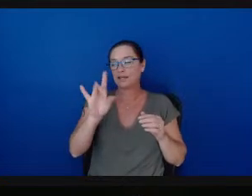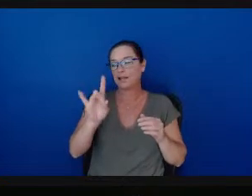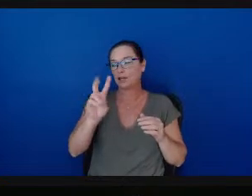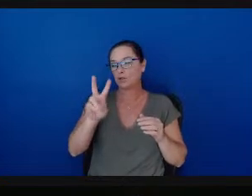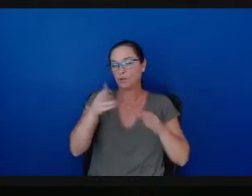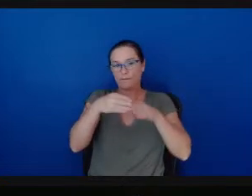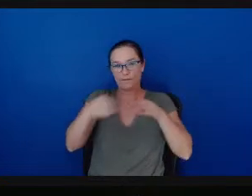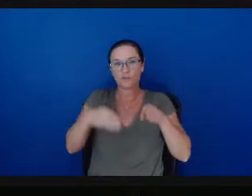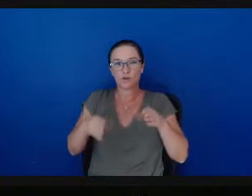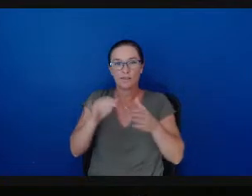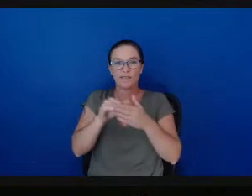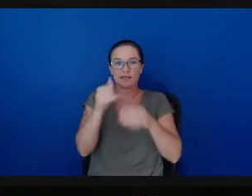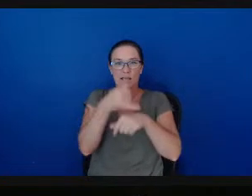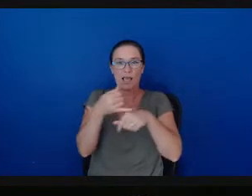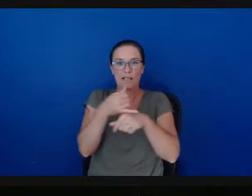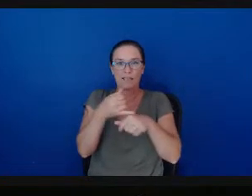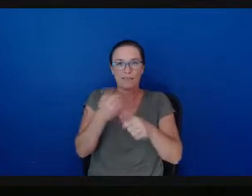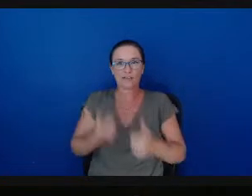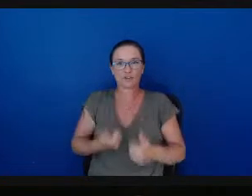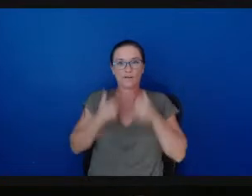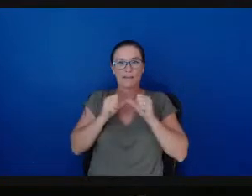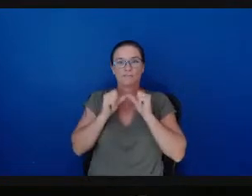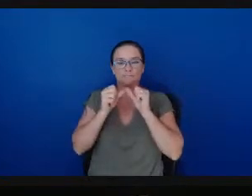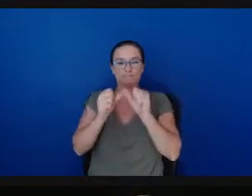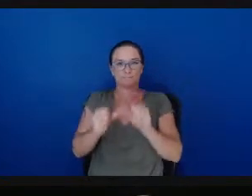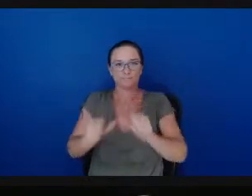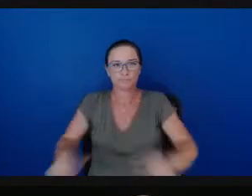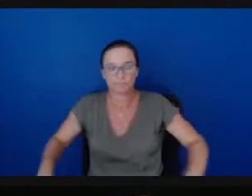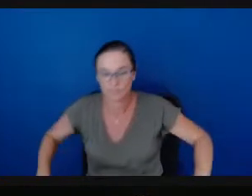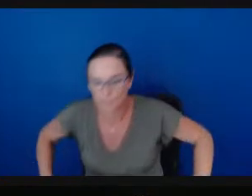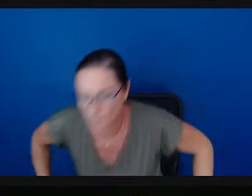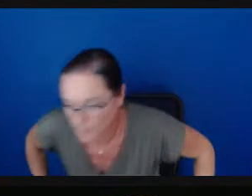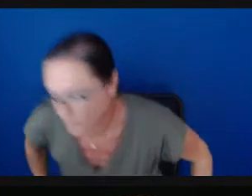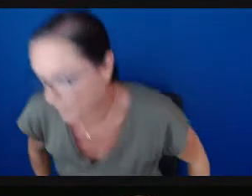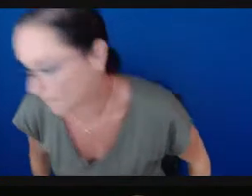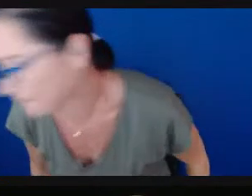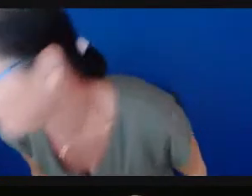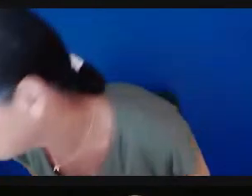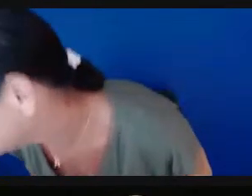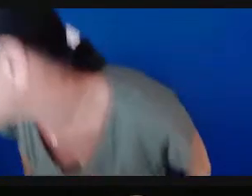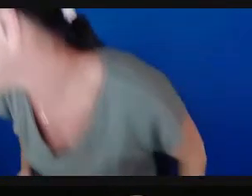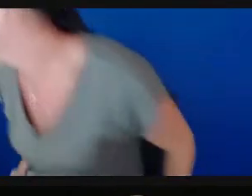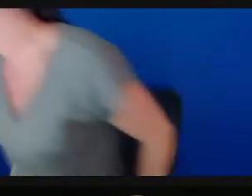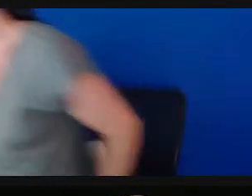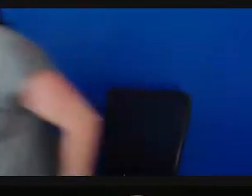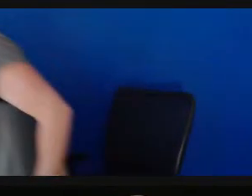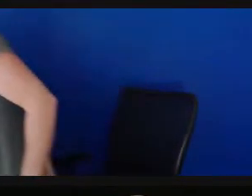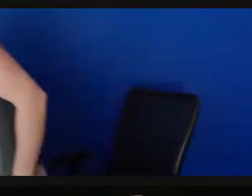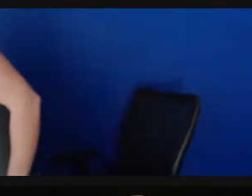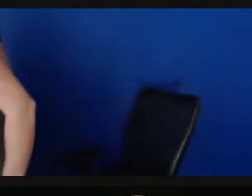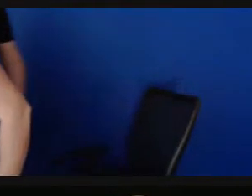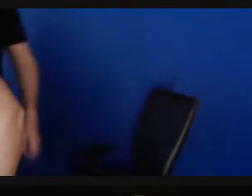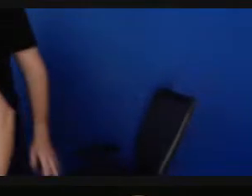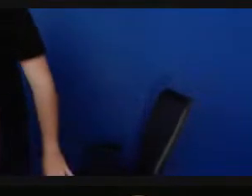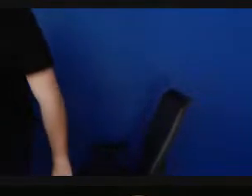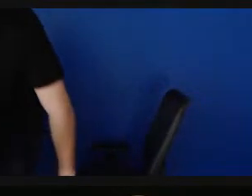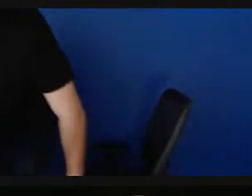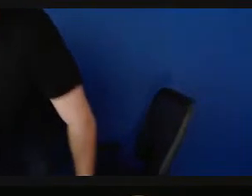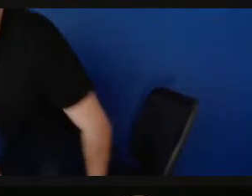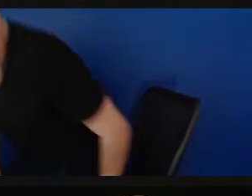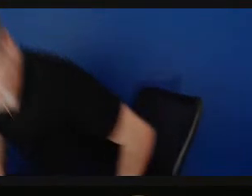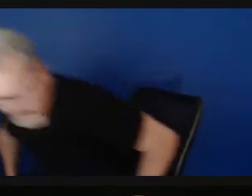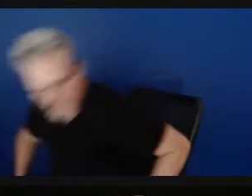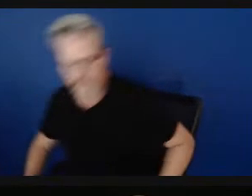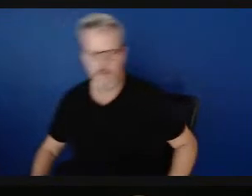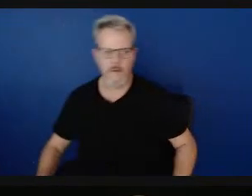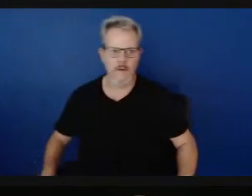that survives here. Yeah, it's a little bit of a high ground. So in this early part of the eruption, you see it's got these